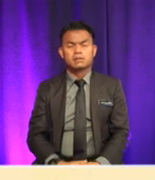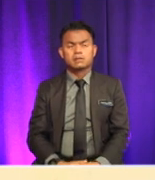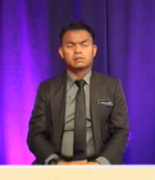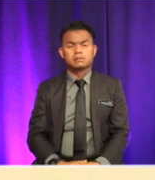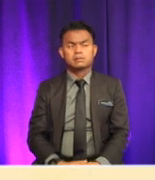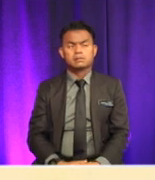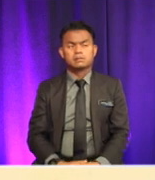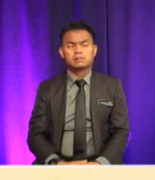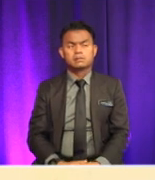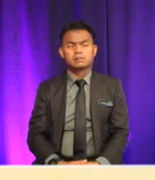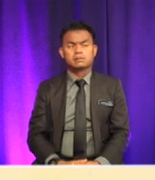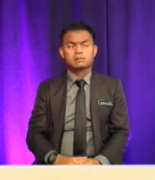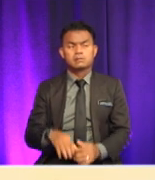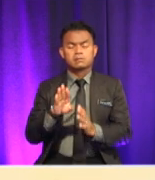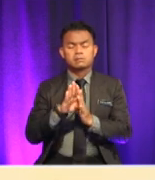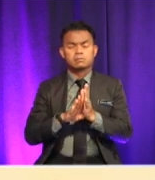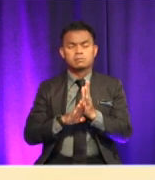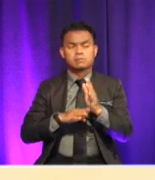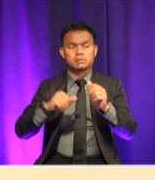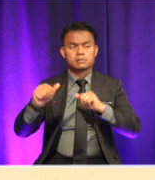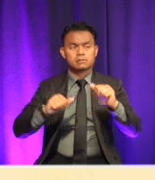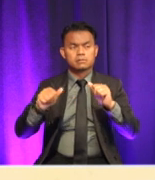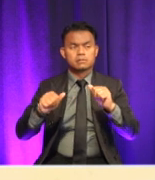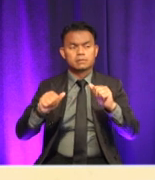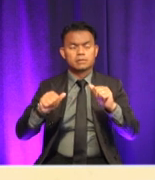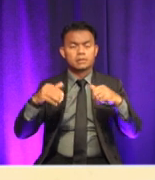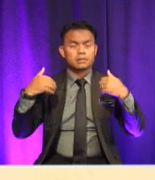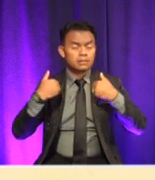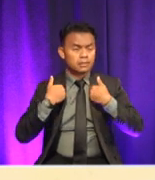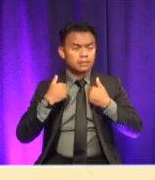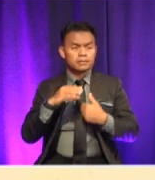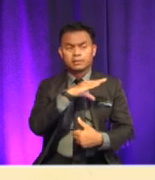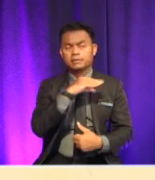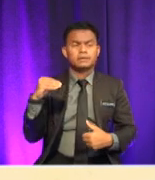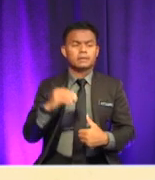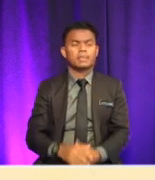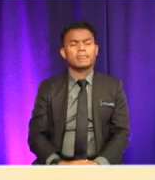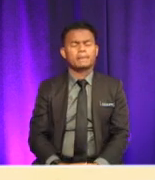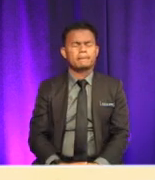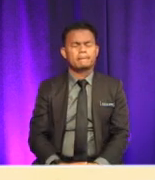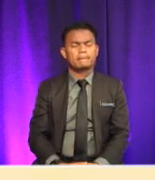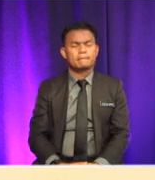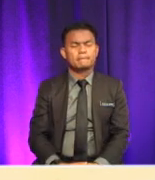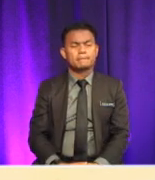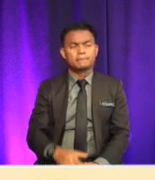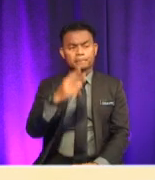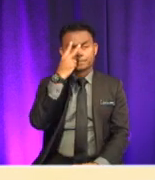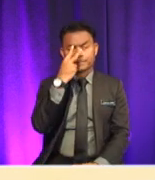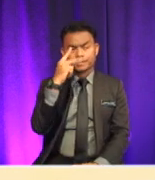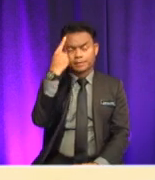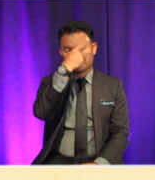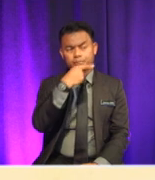She's tired. Exactly. Fatigue. Yep, fatigue. Okay? And then she looks at the emotion, confused